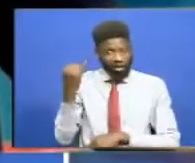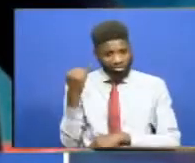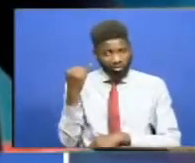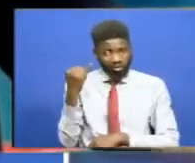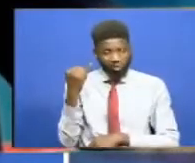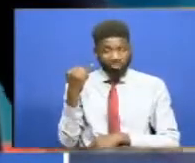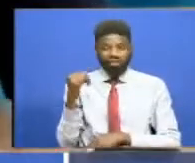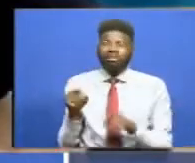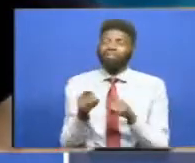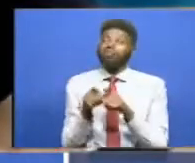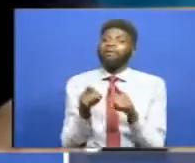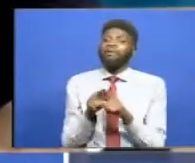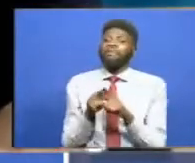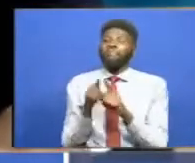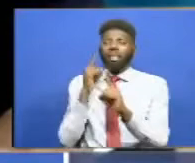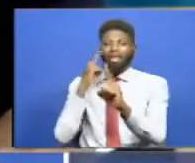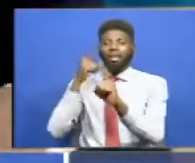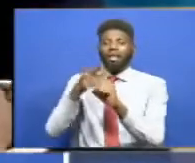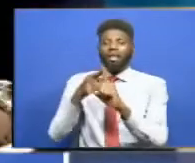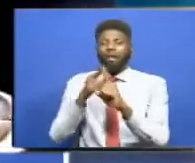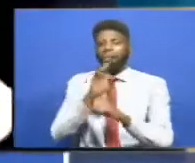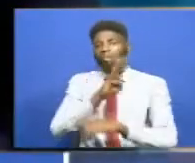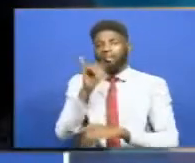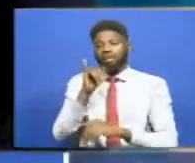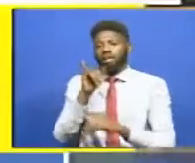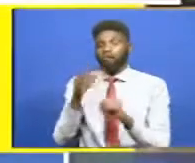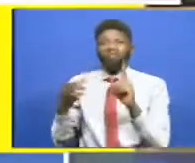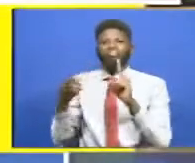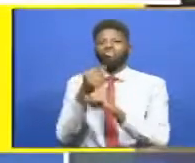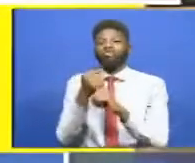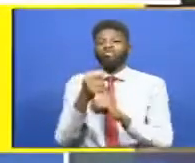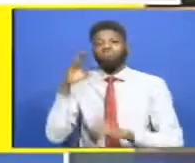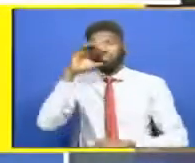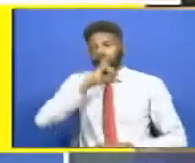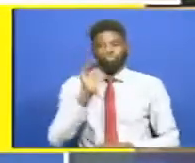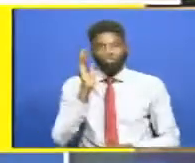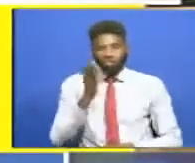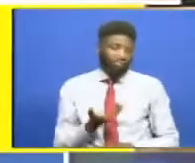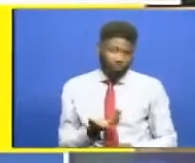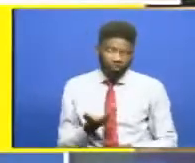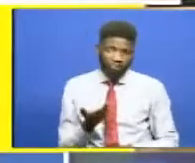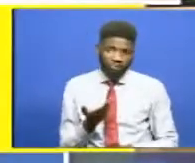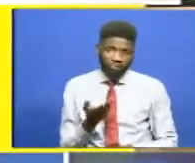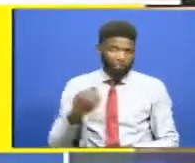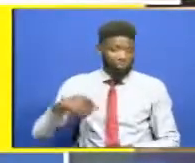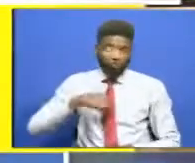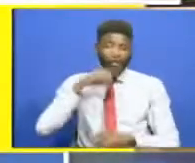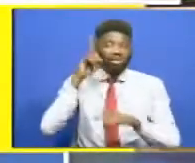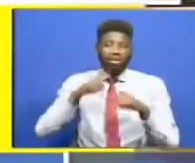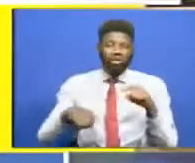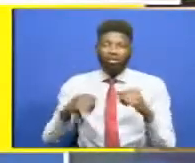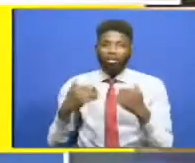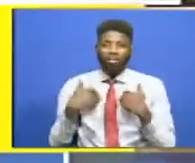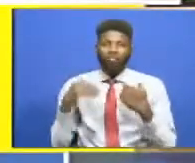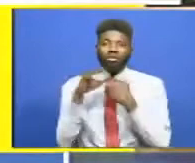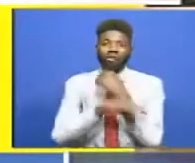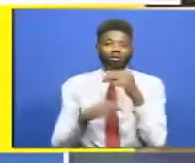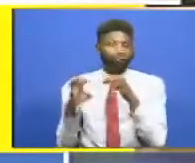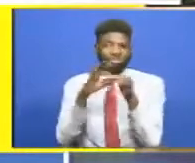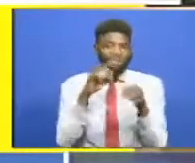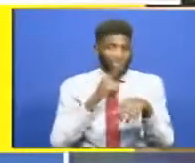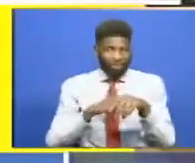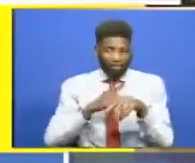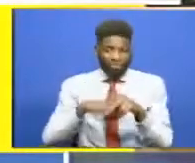of the BBI, which is to unite the country. So we cannot unite the country by having a divisive